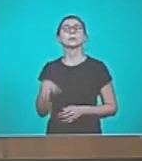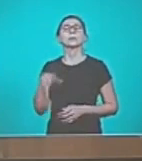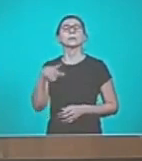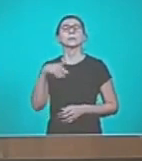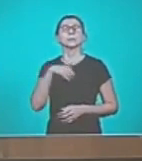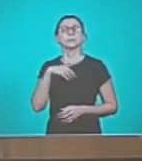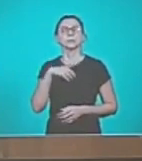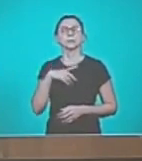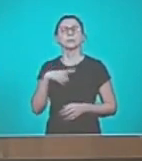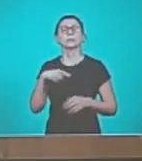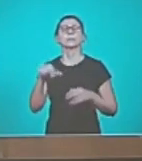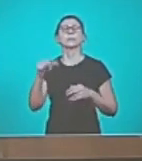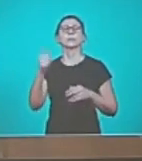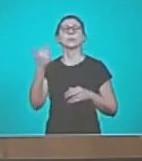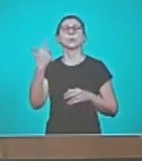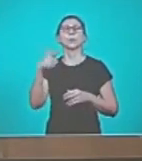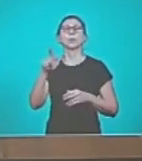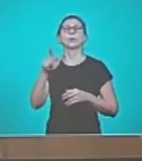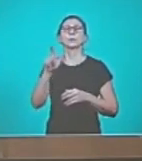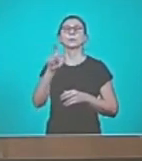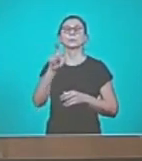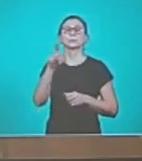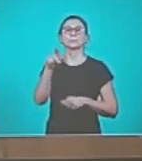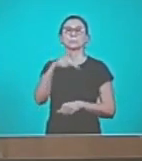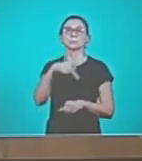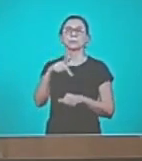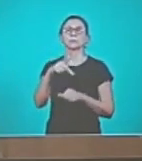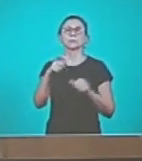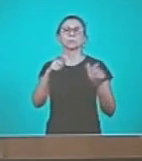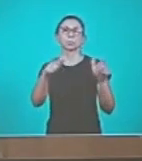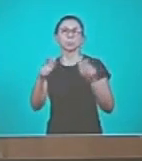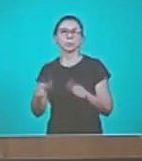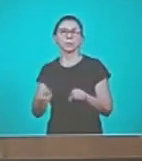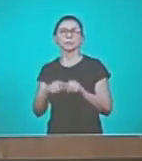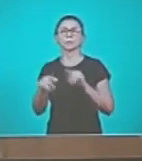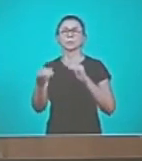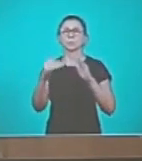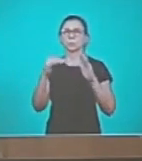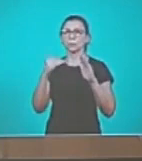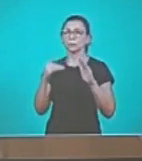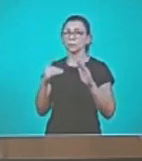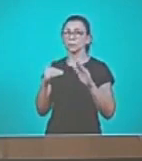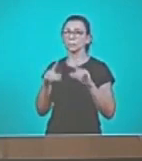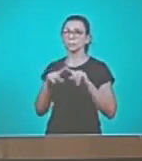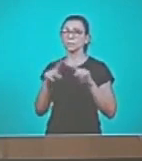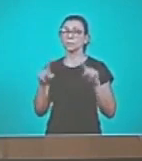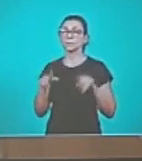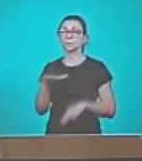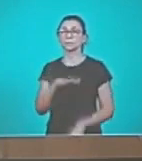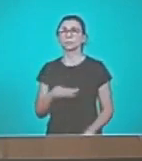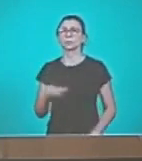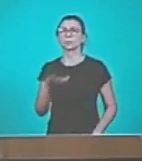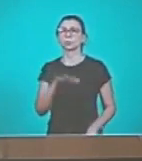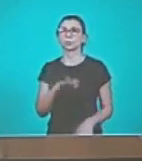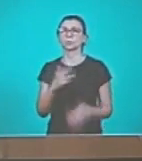the occurrence has been like this, but in generally speaking, they occur in this way here.